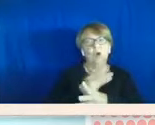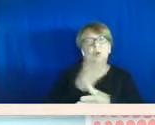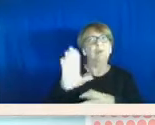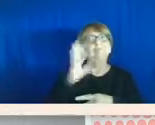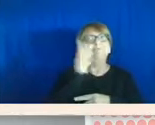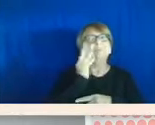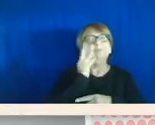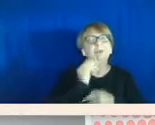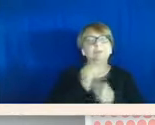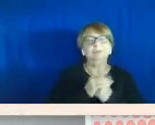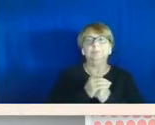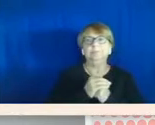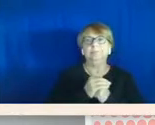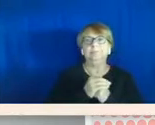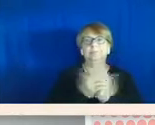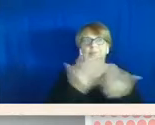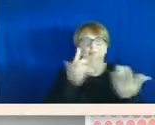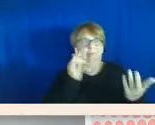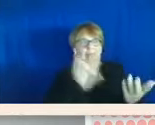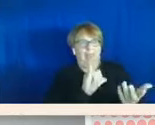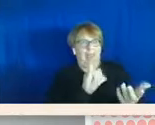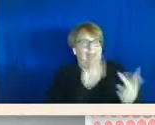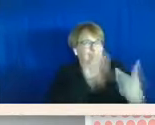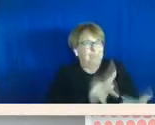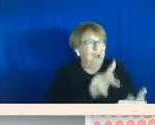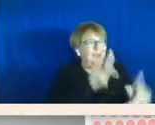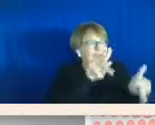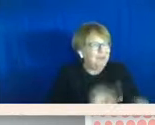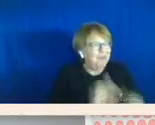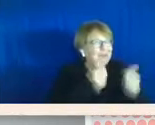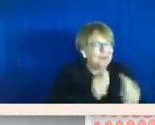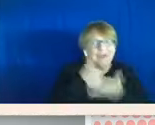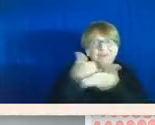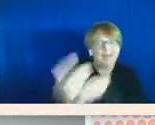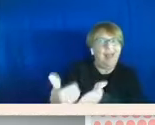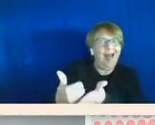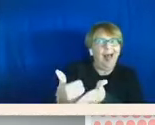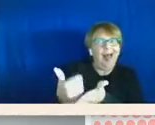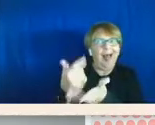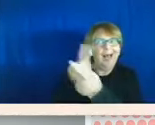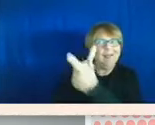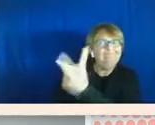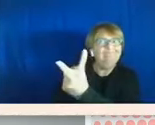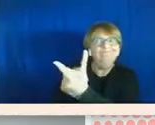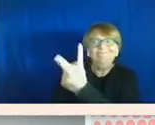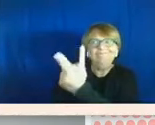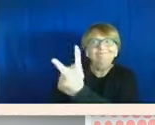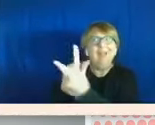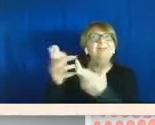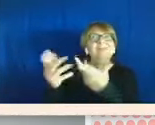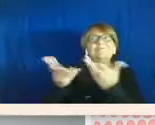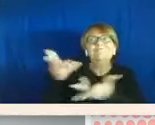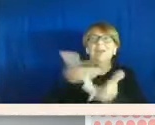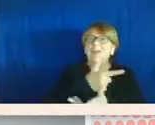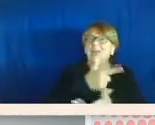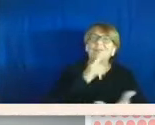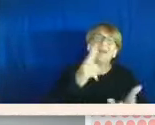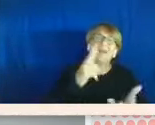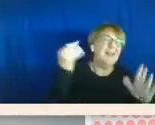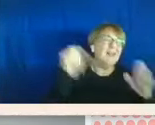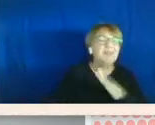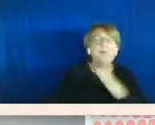about, like, that's the perfect person to try to help somebody. Exactly. They, you know, were at rock bottom, they were in jail, and they have pulled